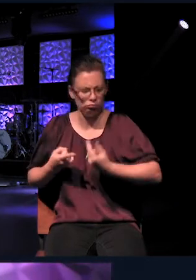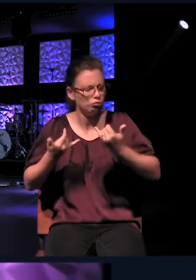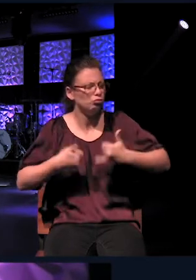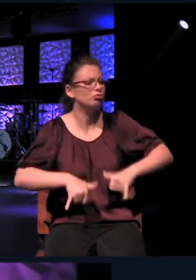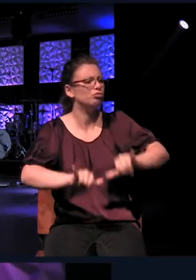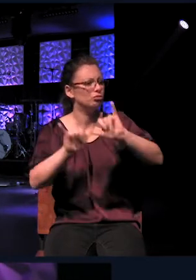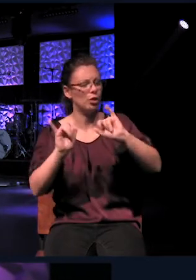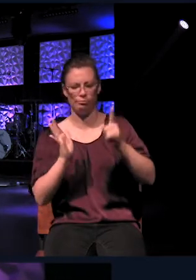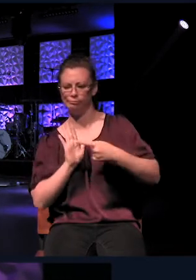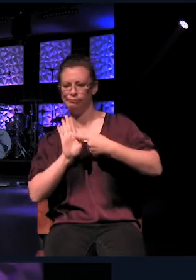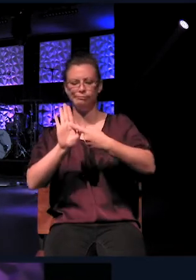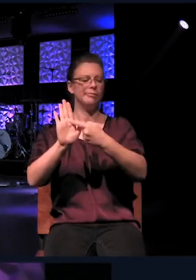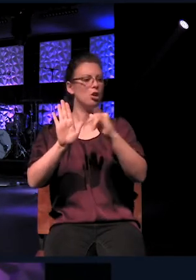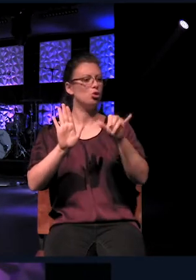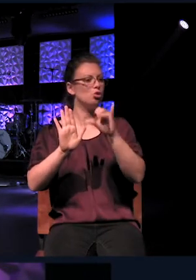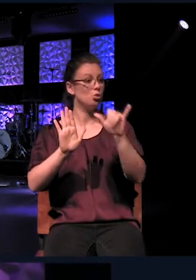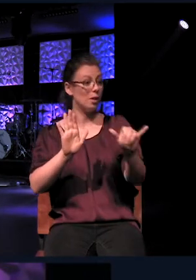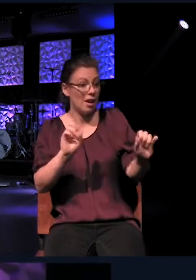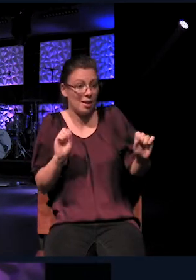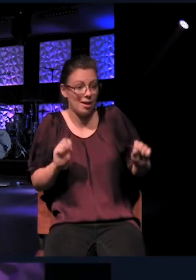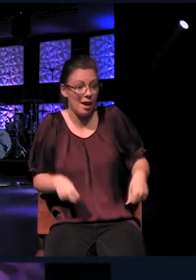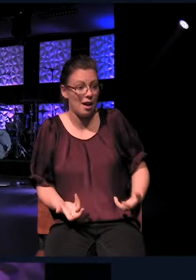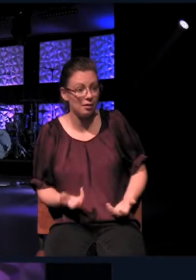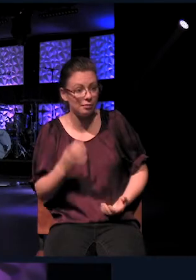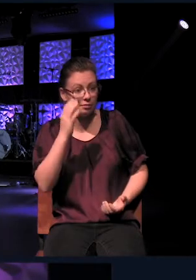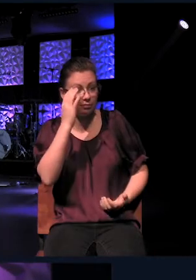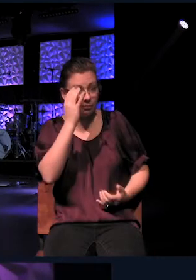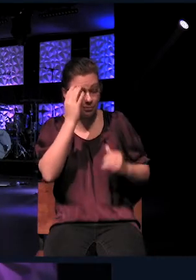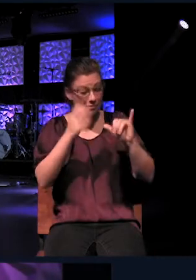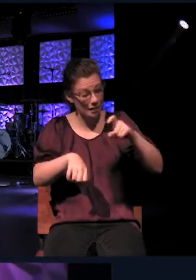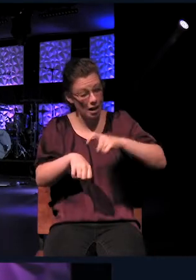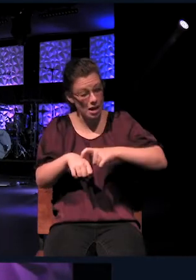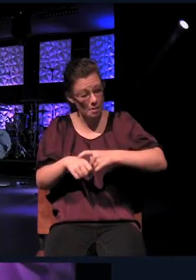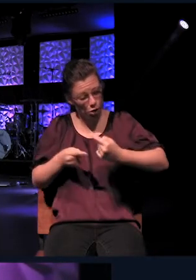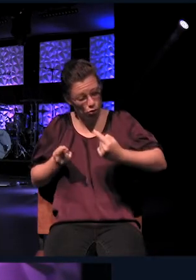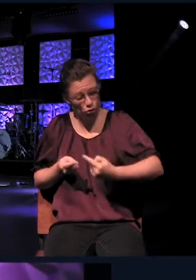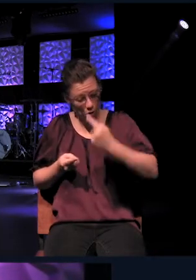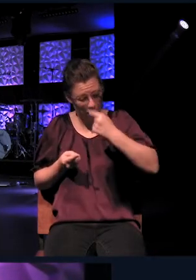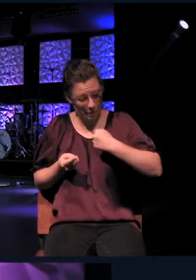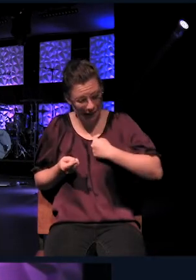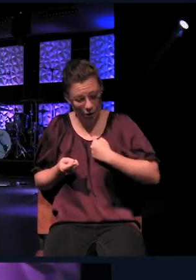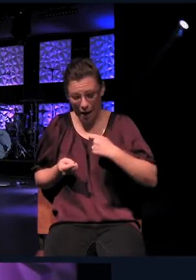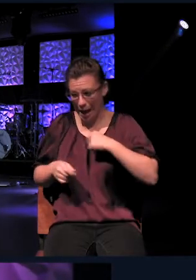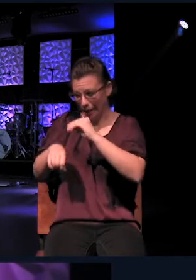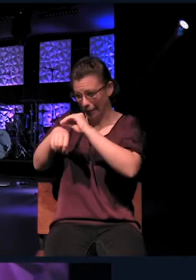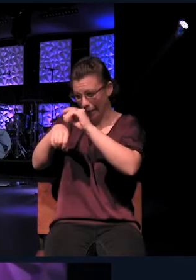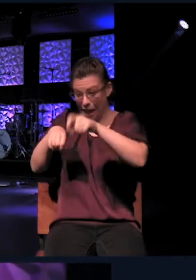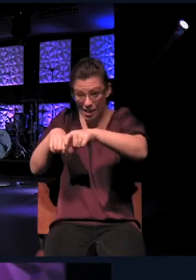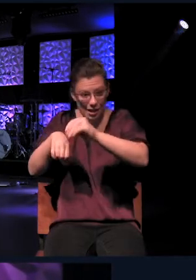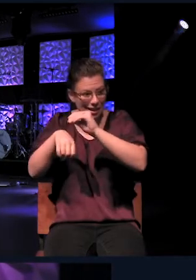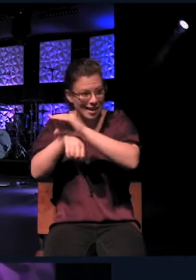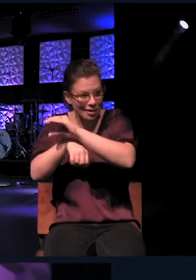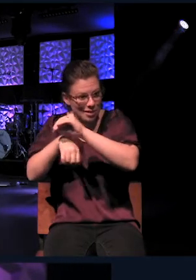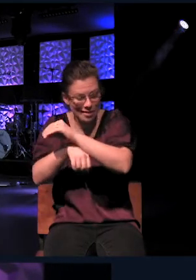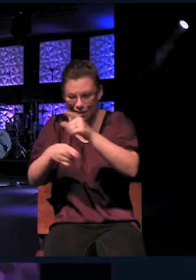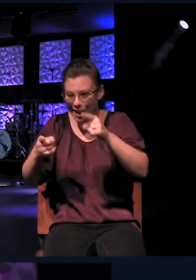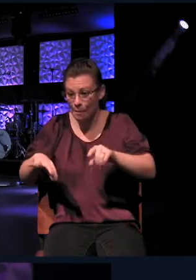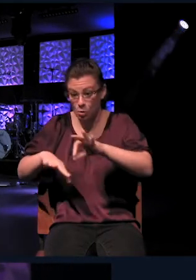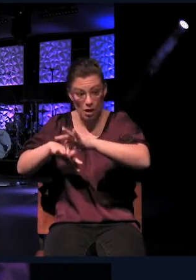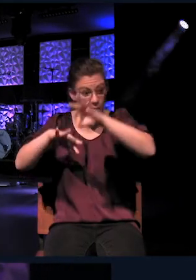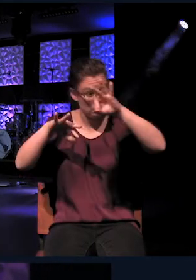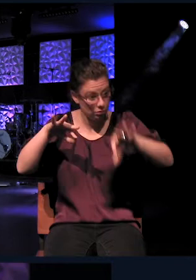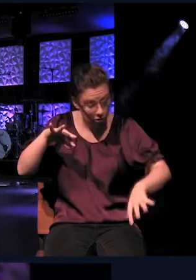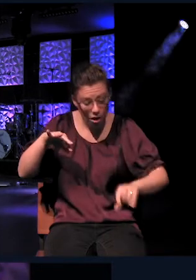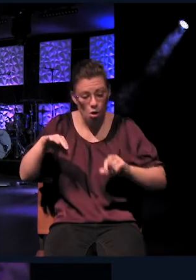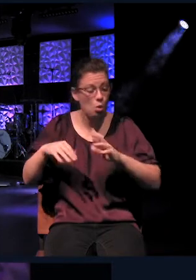had to surround myself with friends and with family. I had to be in counseling. I had to make sure that I had people that were making sure that I was thinking straight,